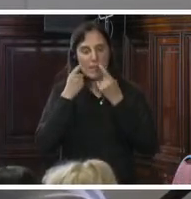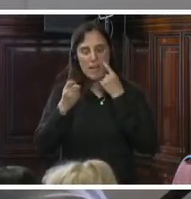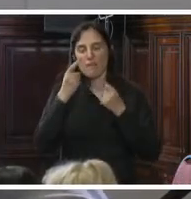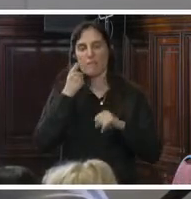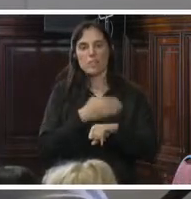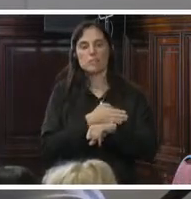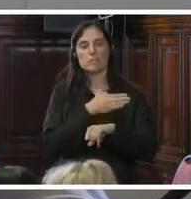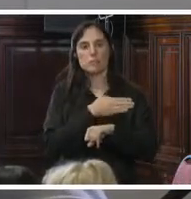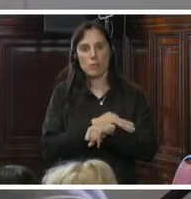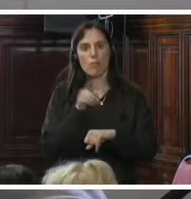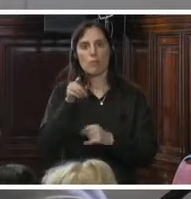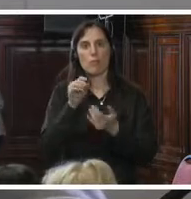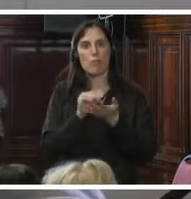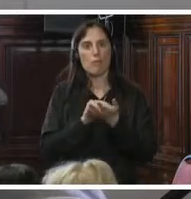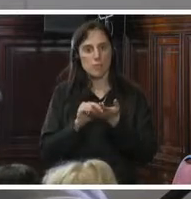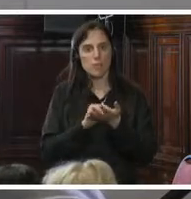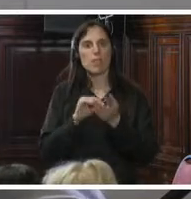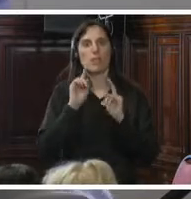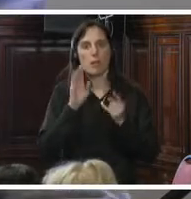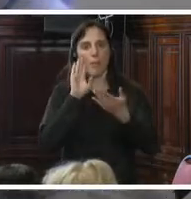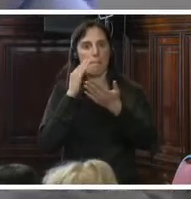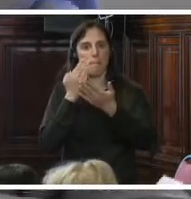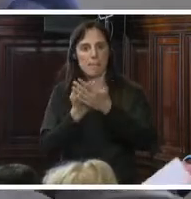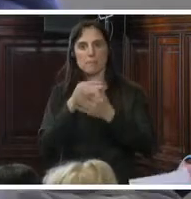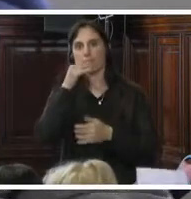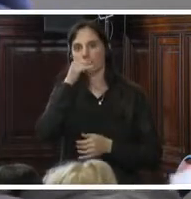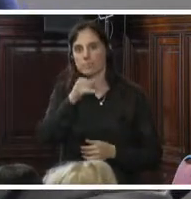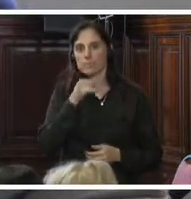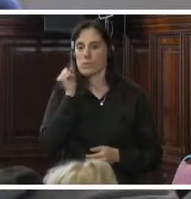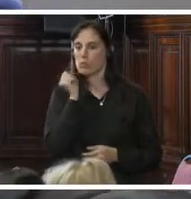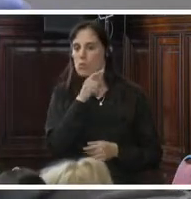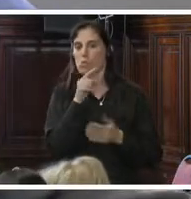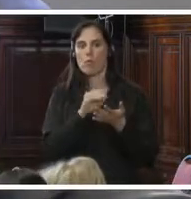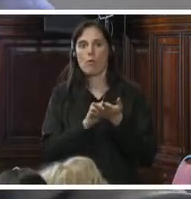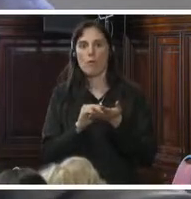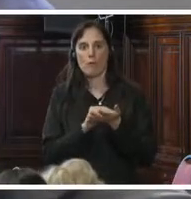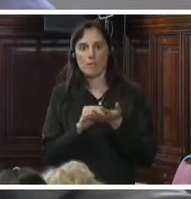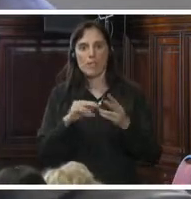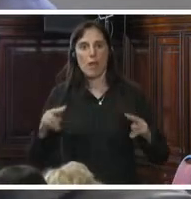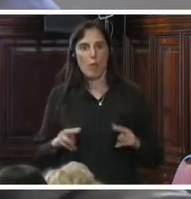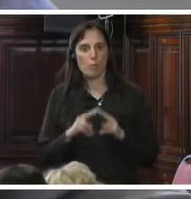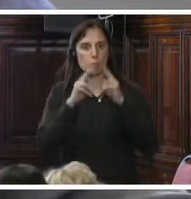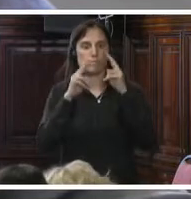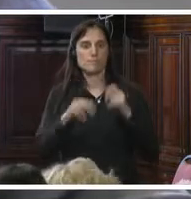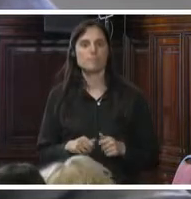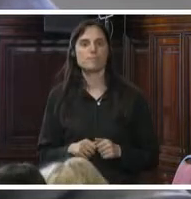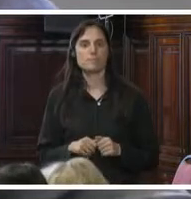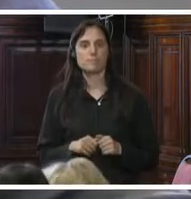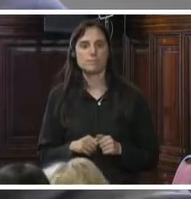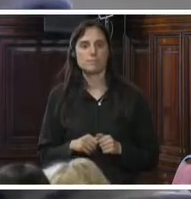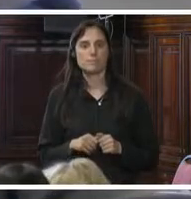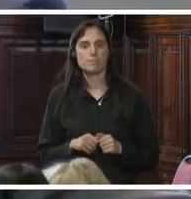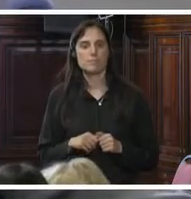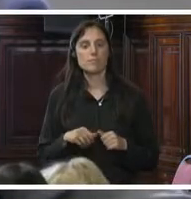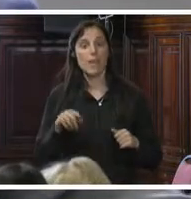us on behalf of her office at the United Nations. This is the proof that we have, and we work